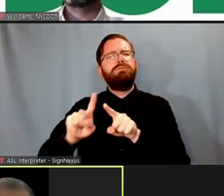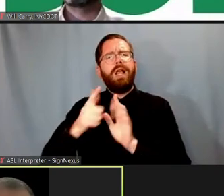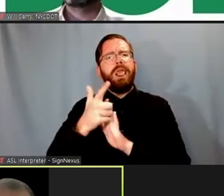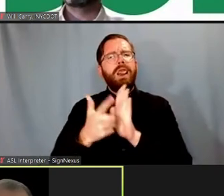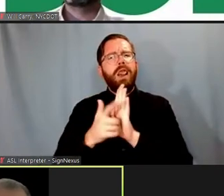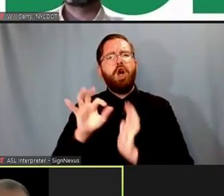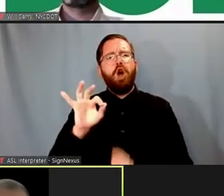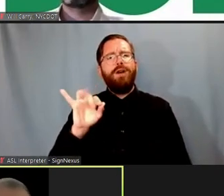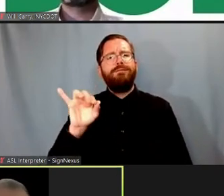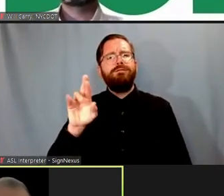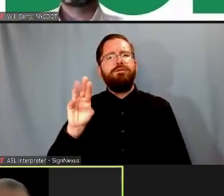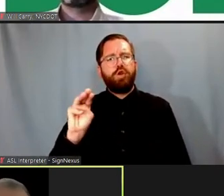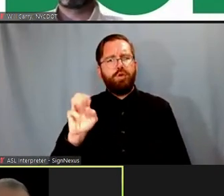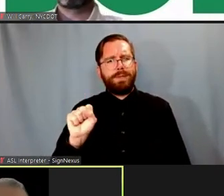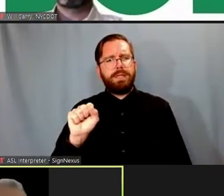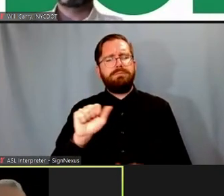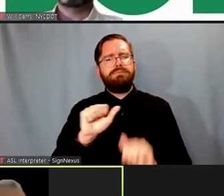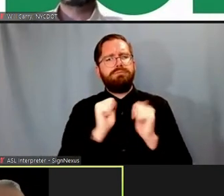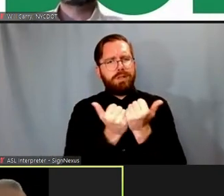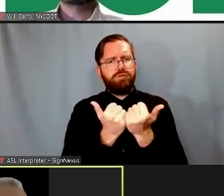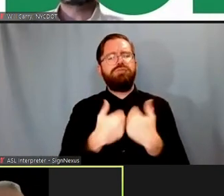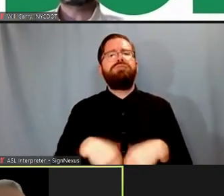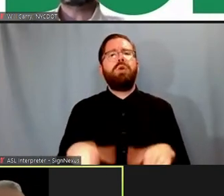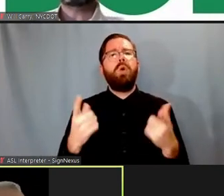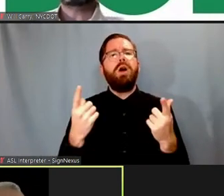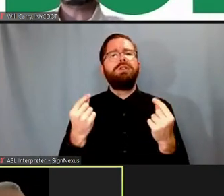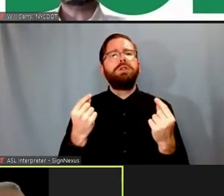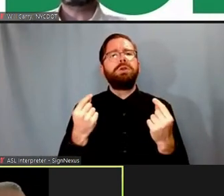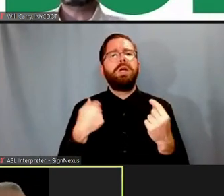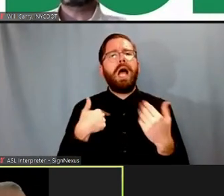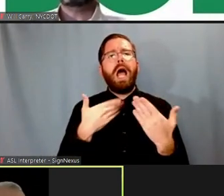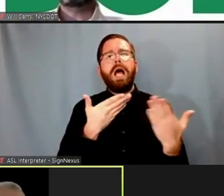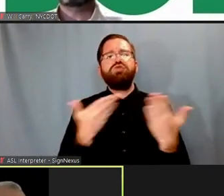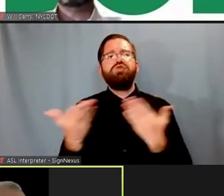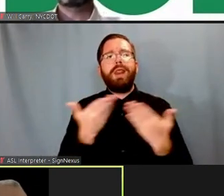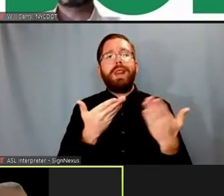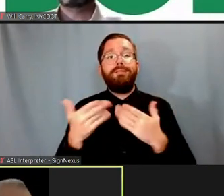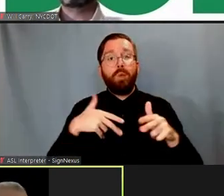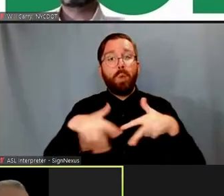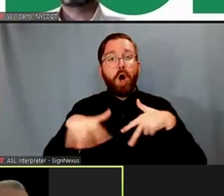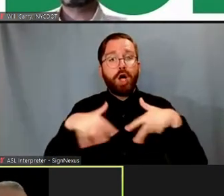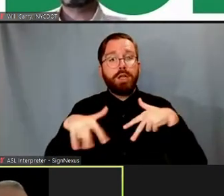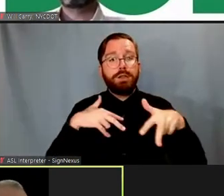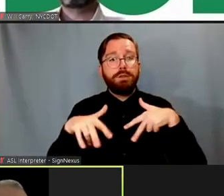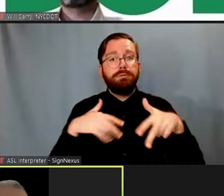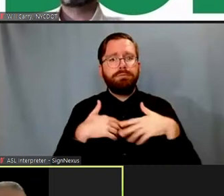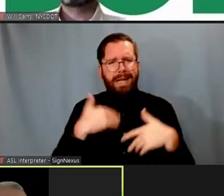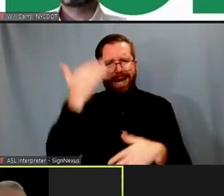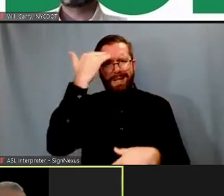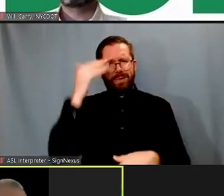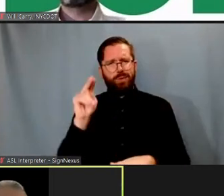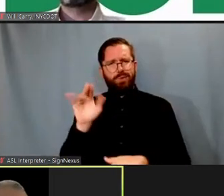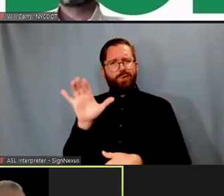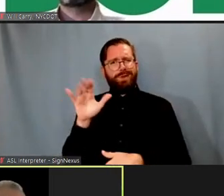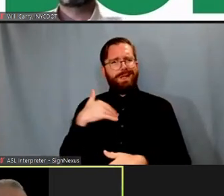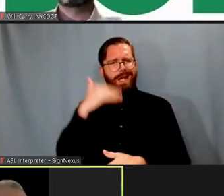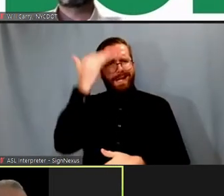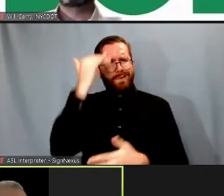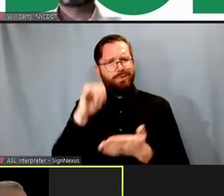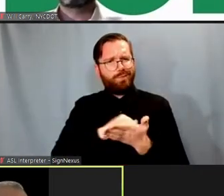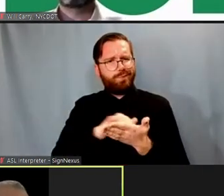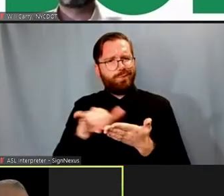and i did my deliveries on foot and i seen and i know my city i know manhattan i was born in the